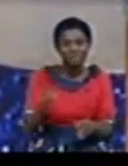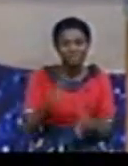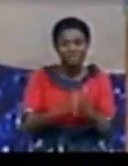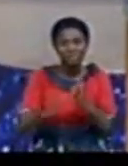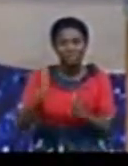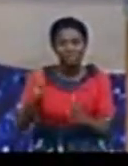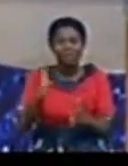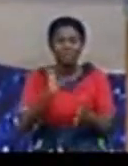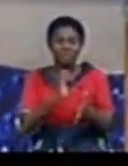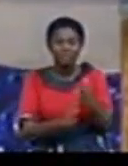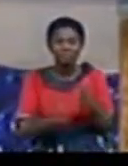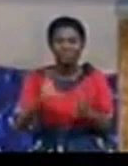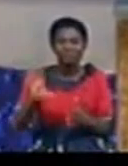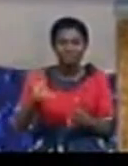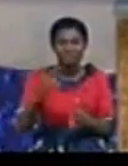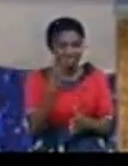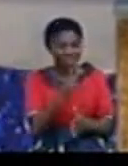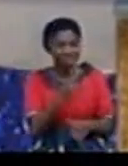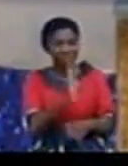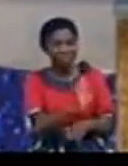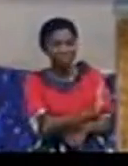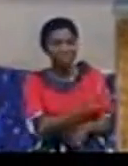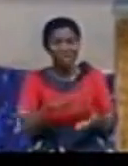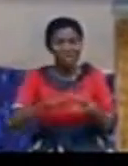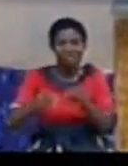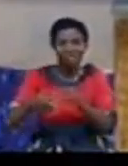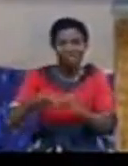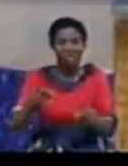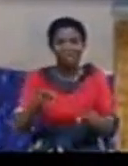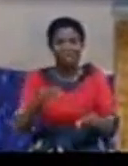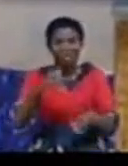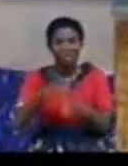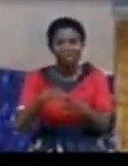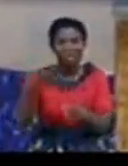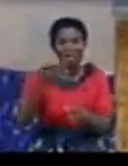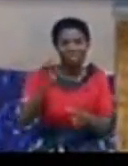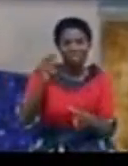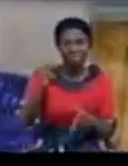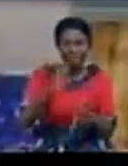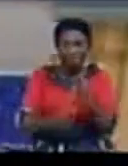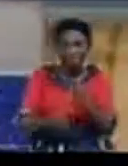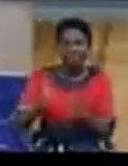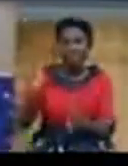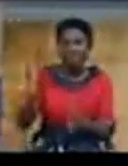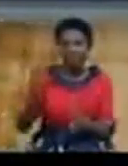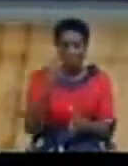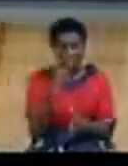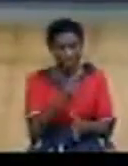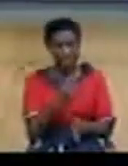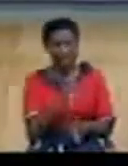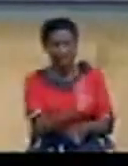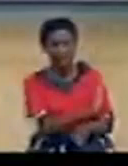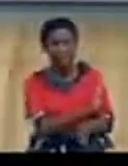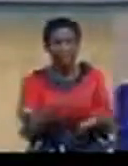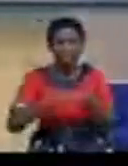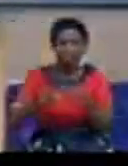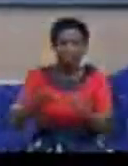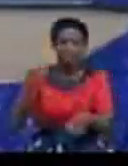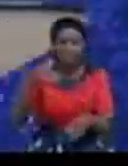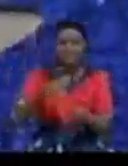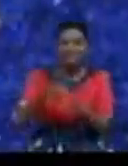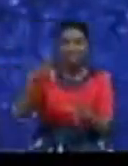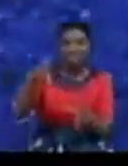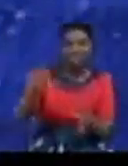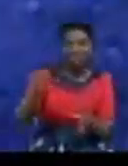of Genesis. Look at their story in Genesis chapter 6. Look at their story in Psalm